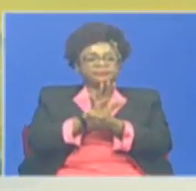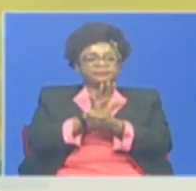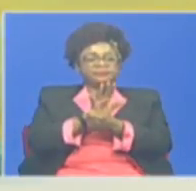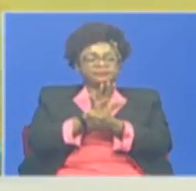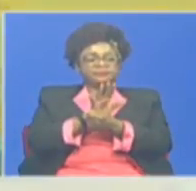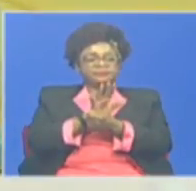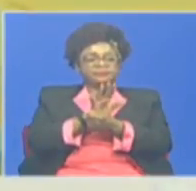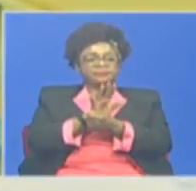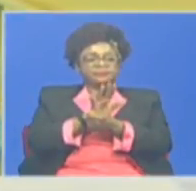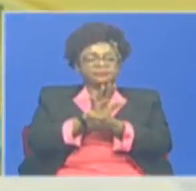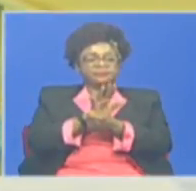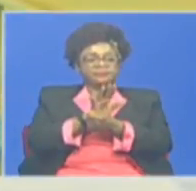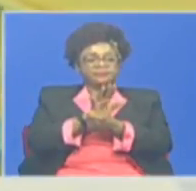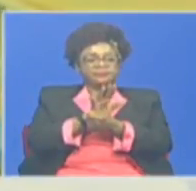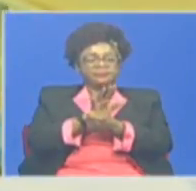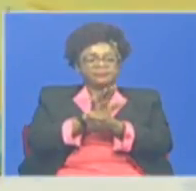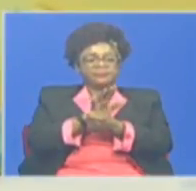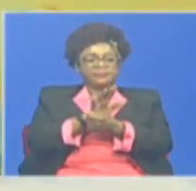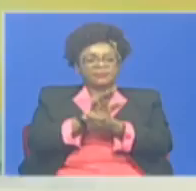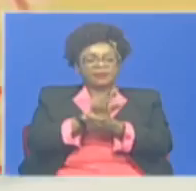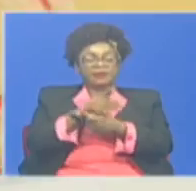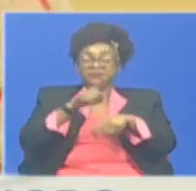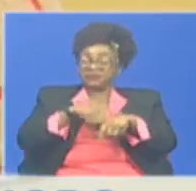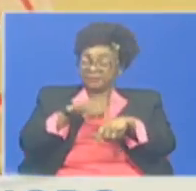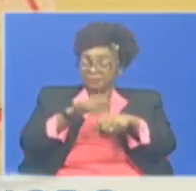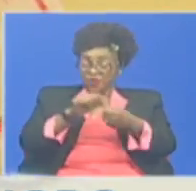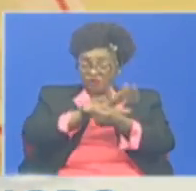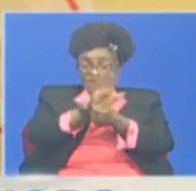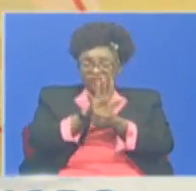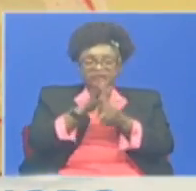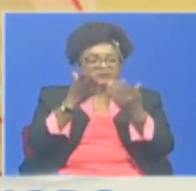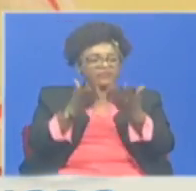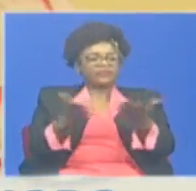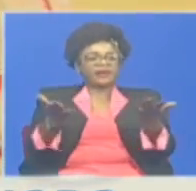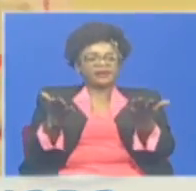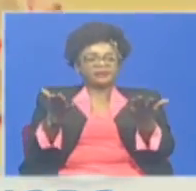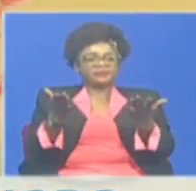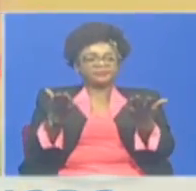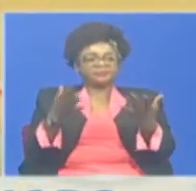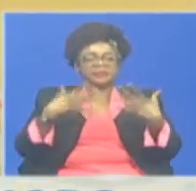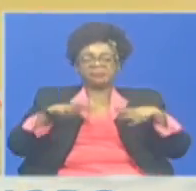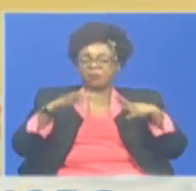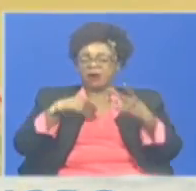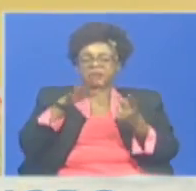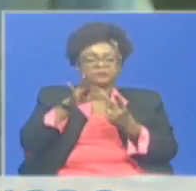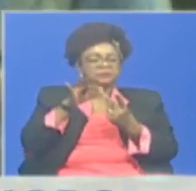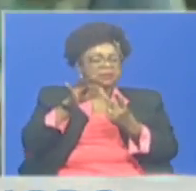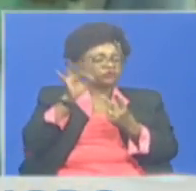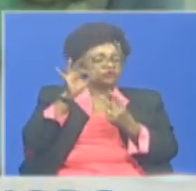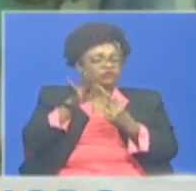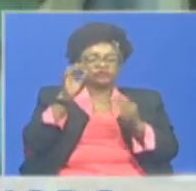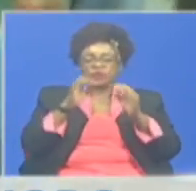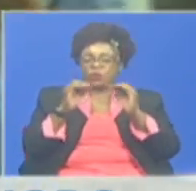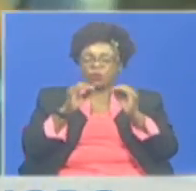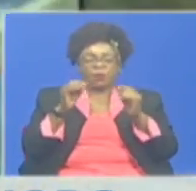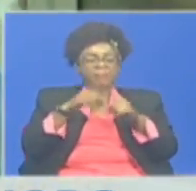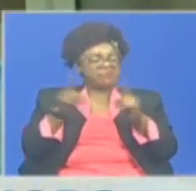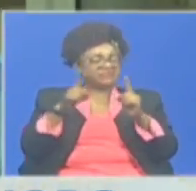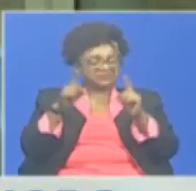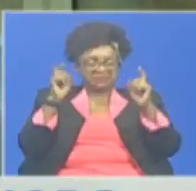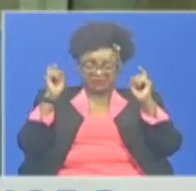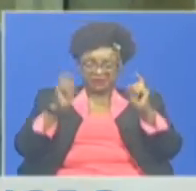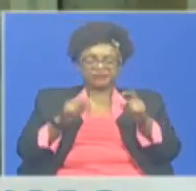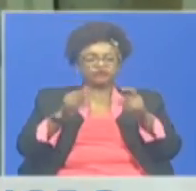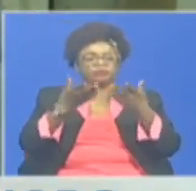When the COVID-19 pandemic came calling, one group of people have had no choice but to answer. They suit up and head to the front